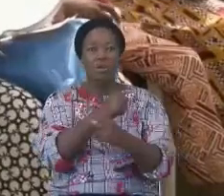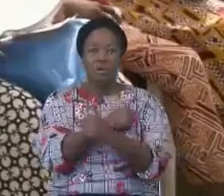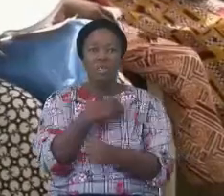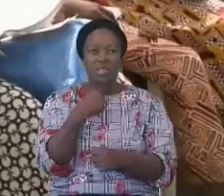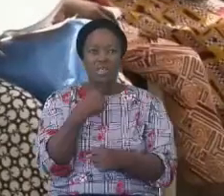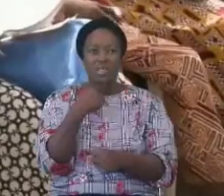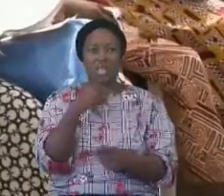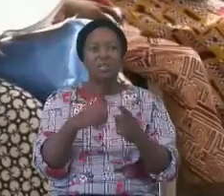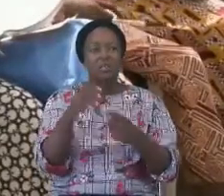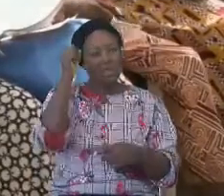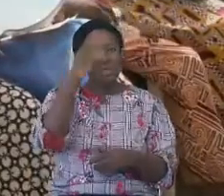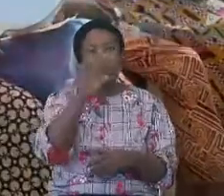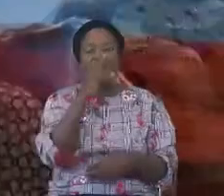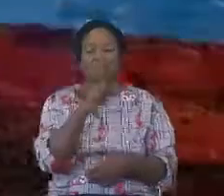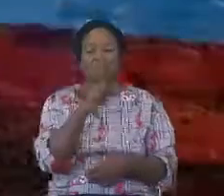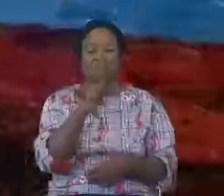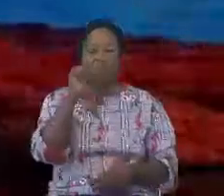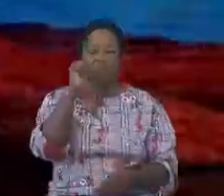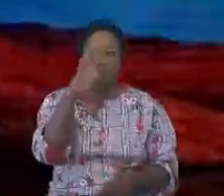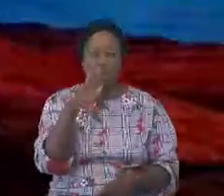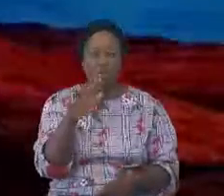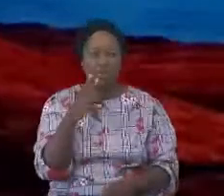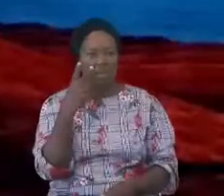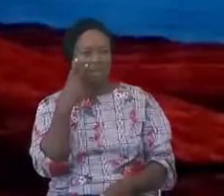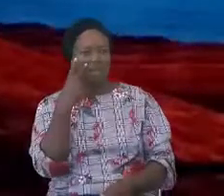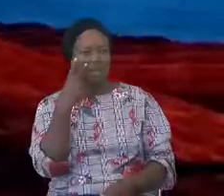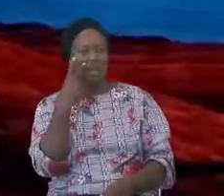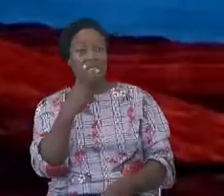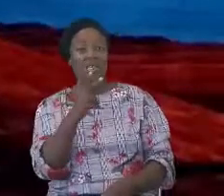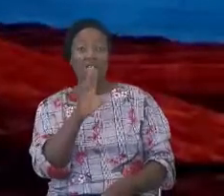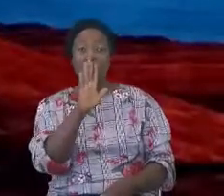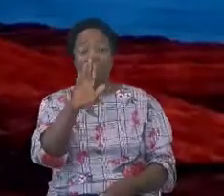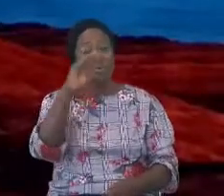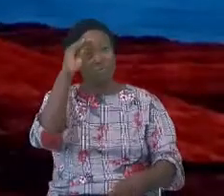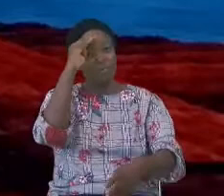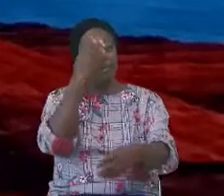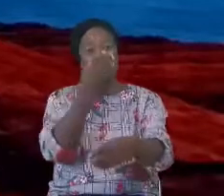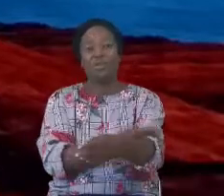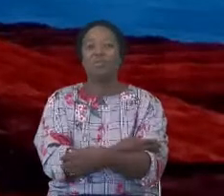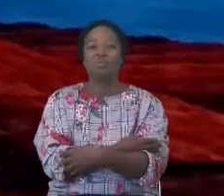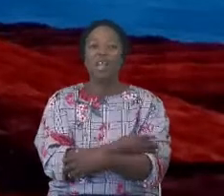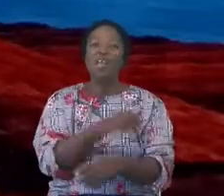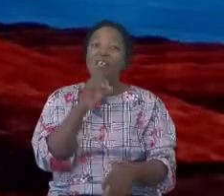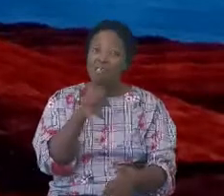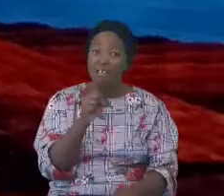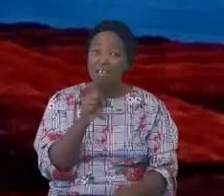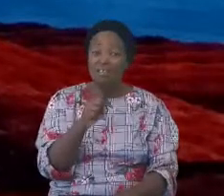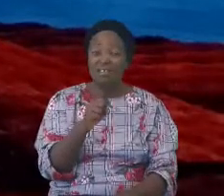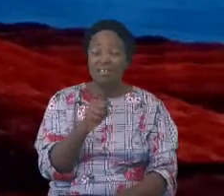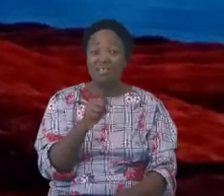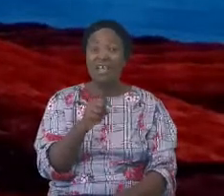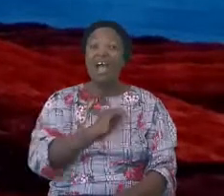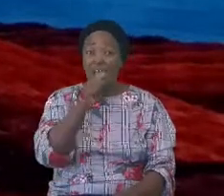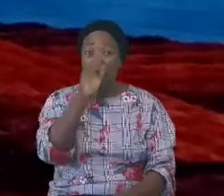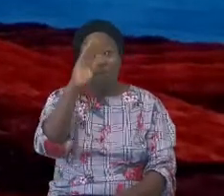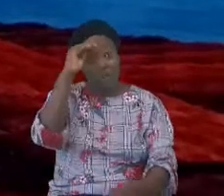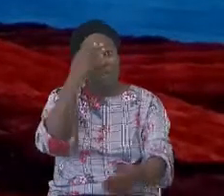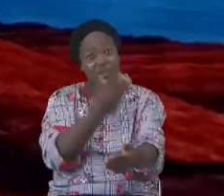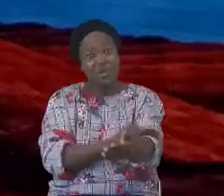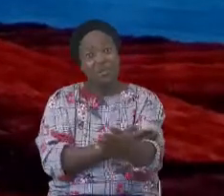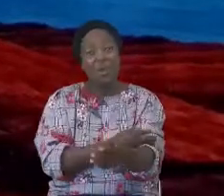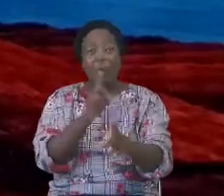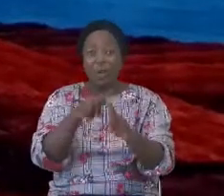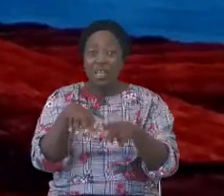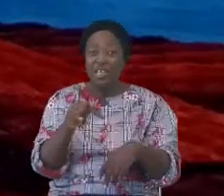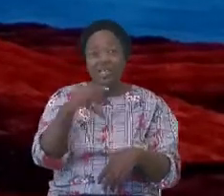whom he loved, he says unto his mother, woman, behold thy